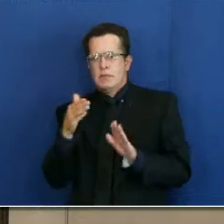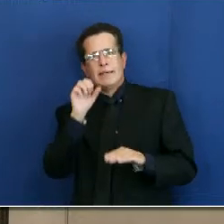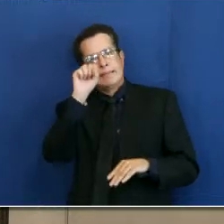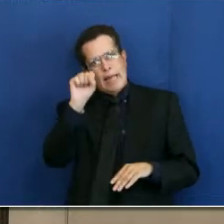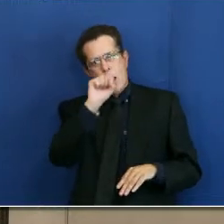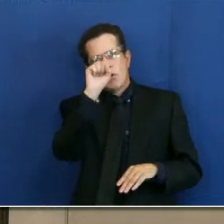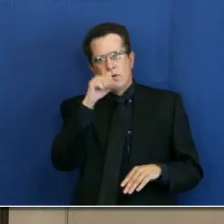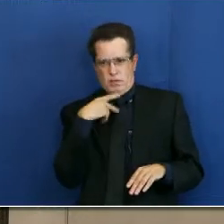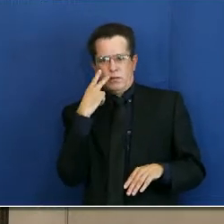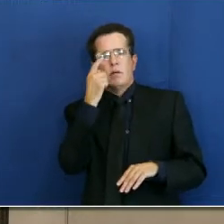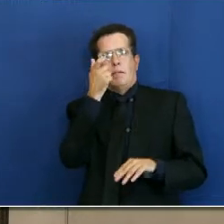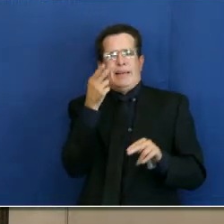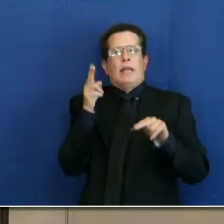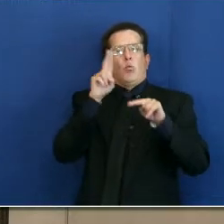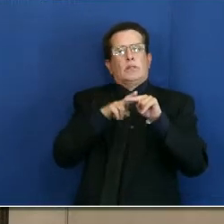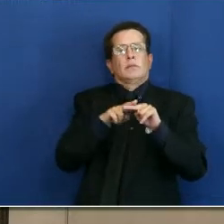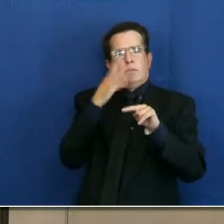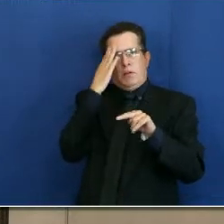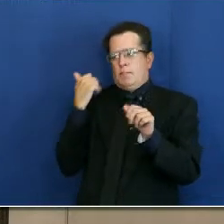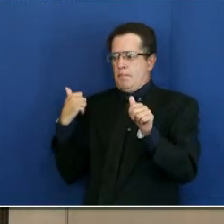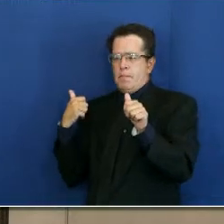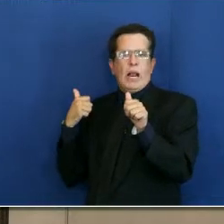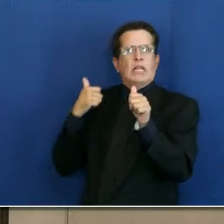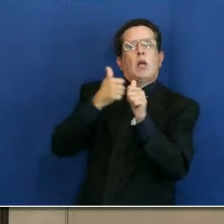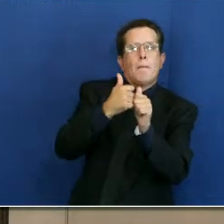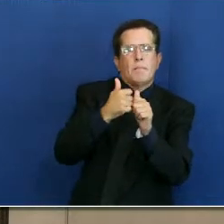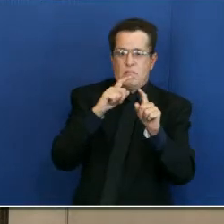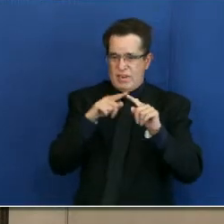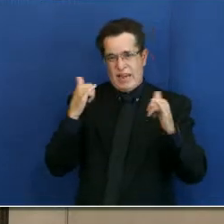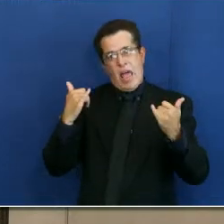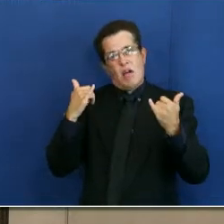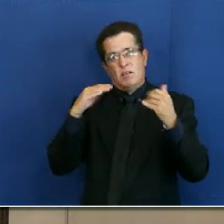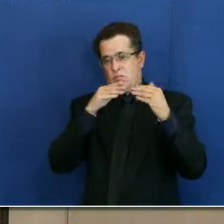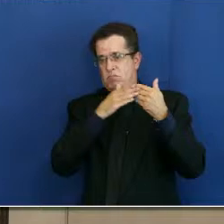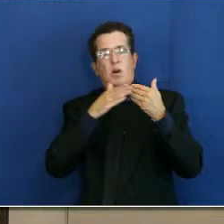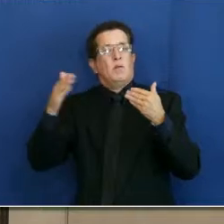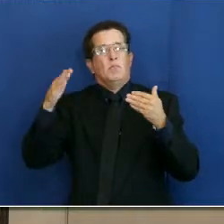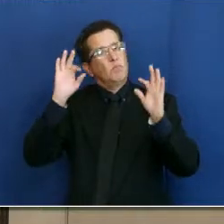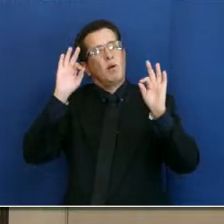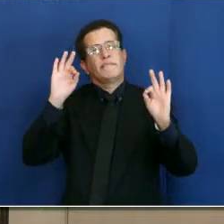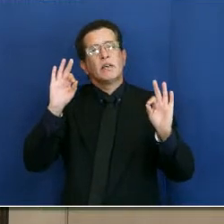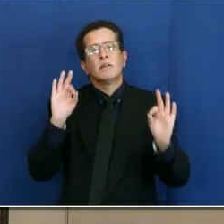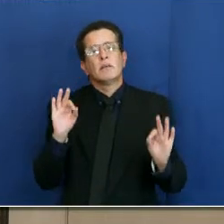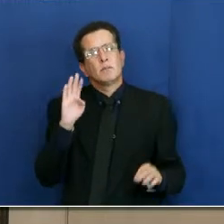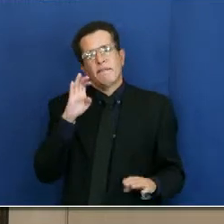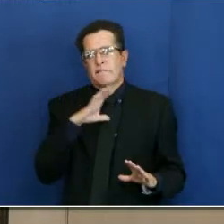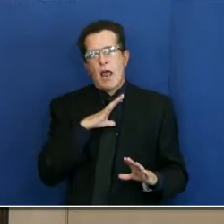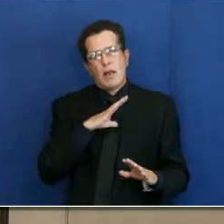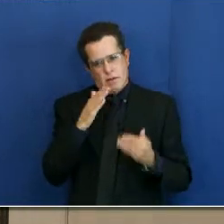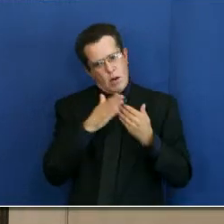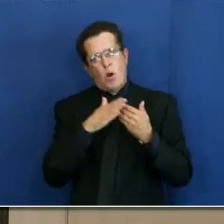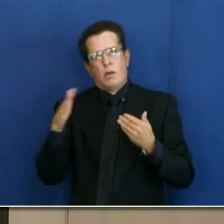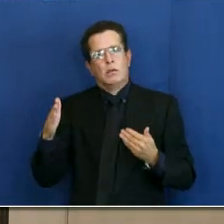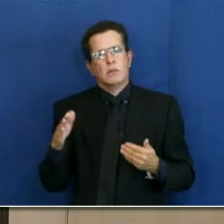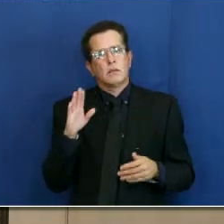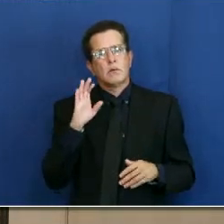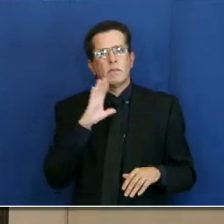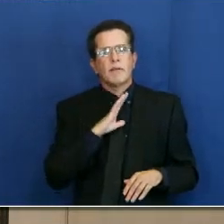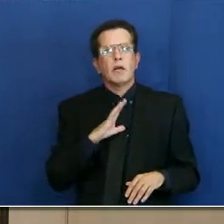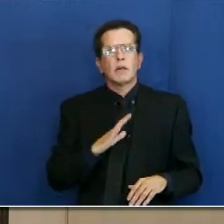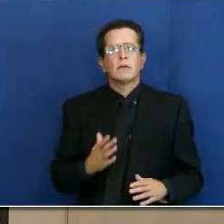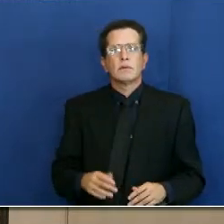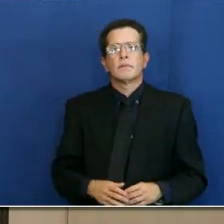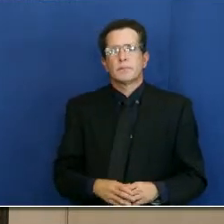an increased number of cases. So we think we are beyond that issue now. Thank you. Thank you.